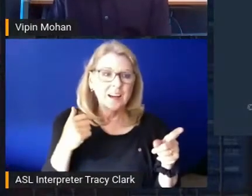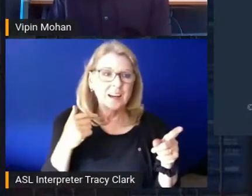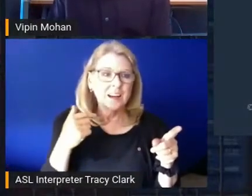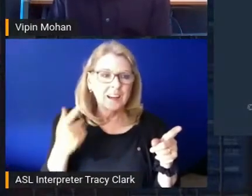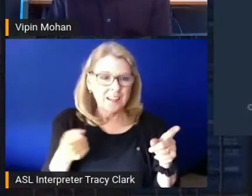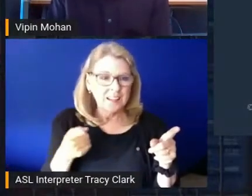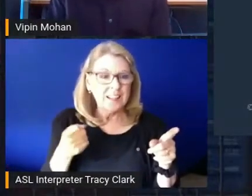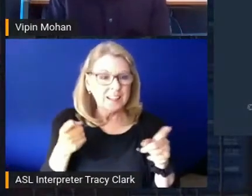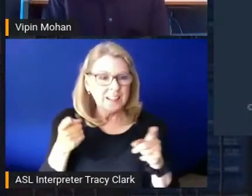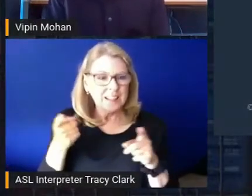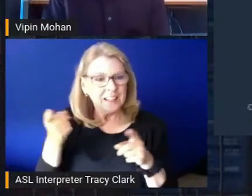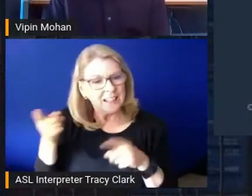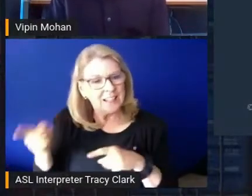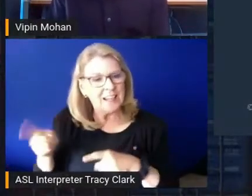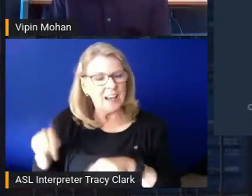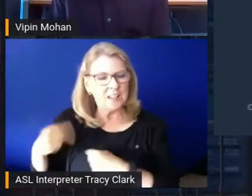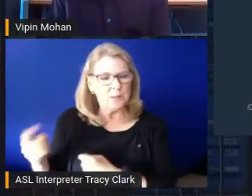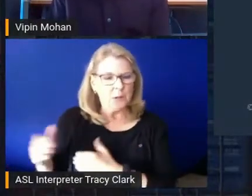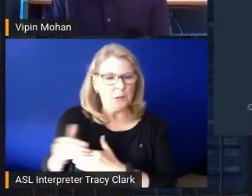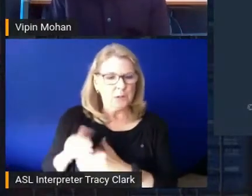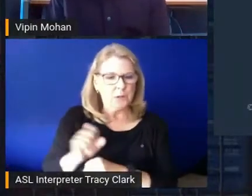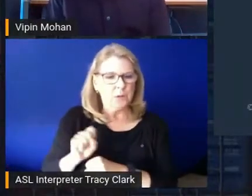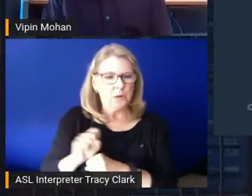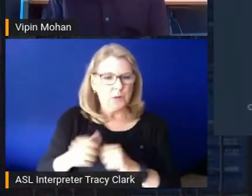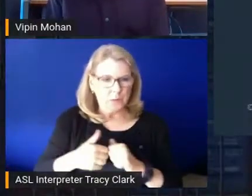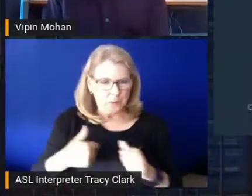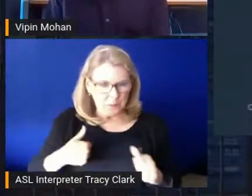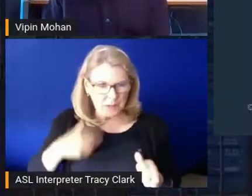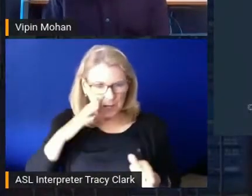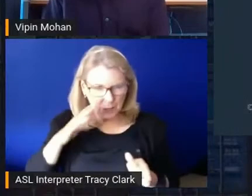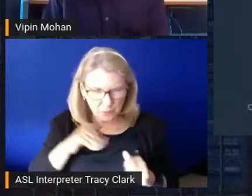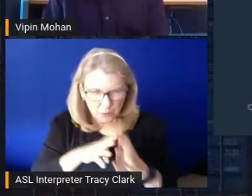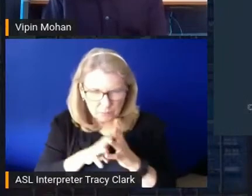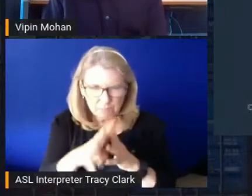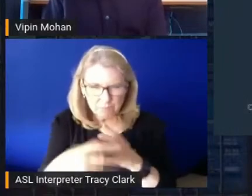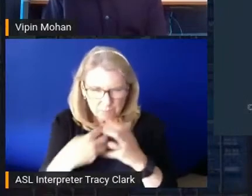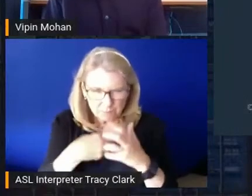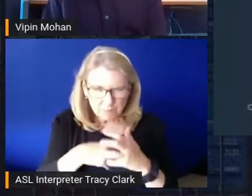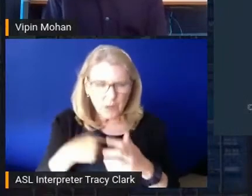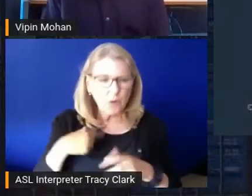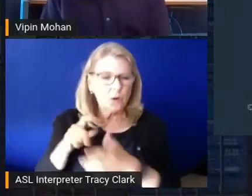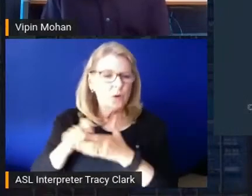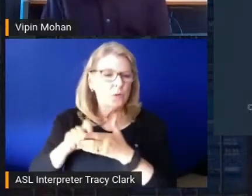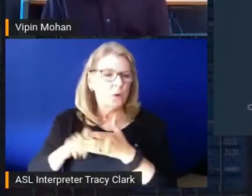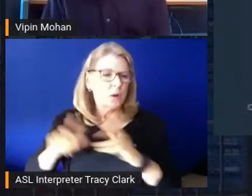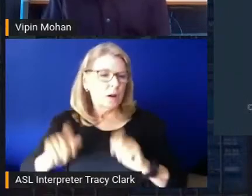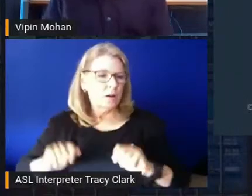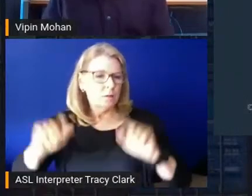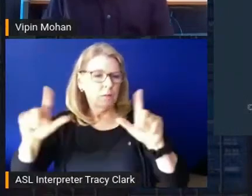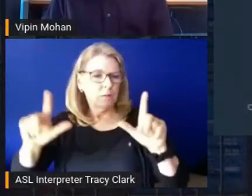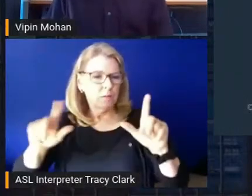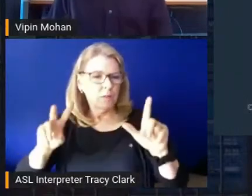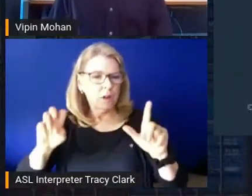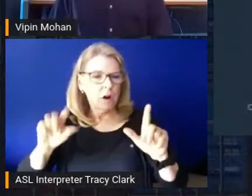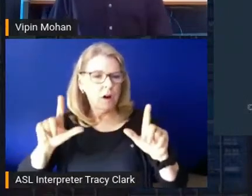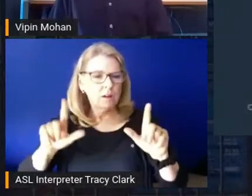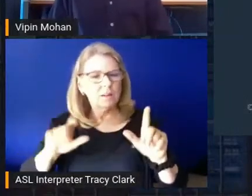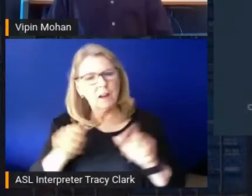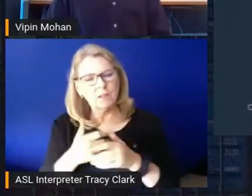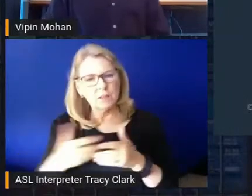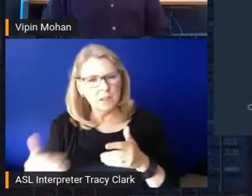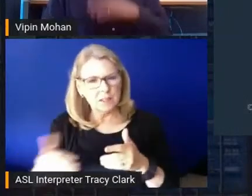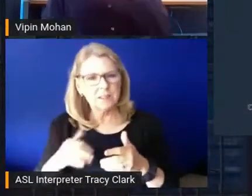our EKS Anywhere team, and he knows all the ins and outs. And in fact, he wrote our launch blog and a bunch of other documentation as well. So super